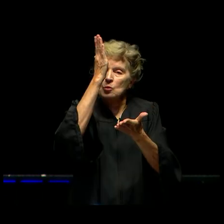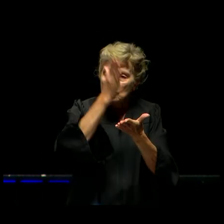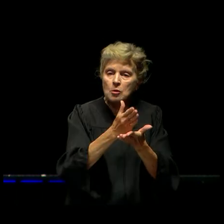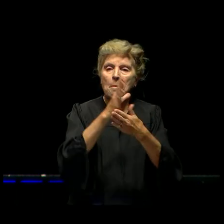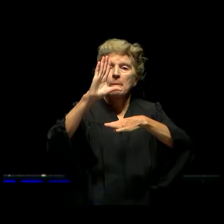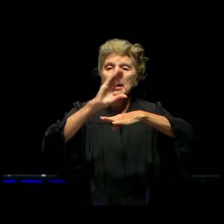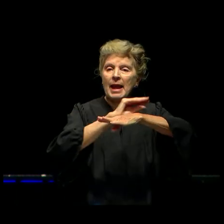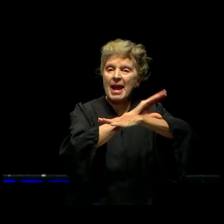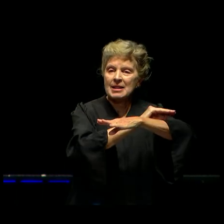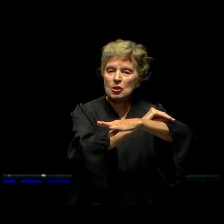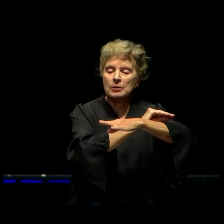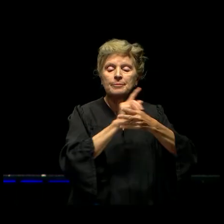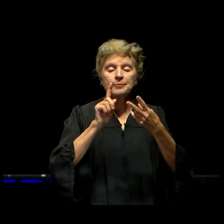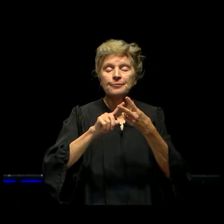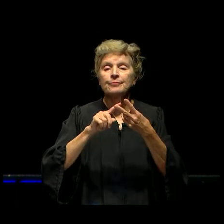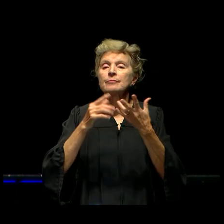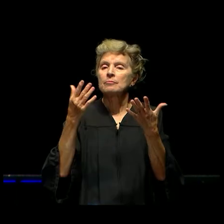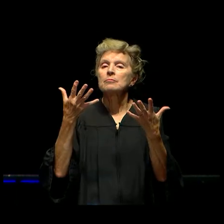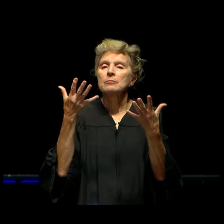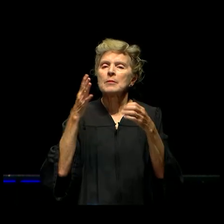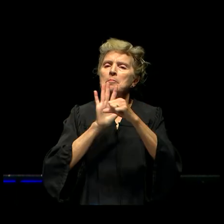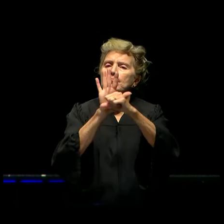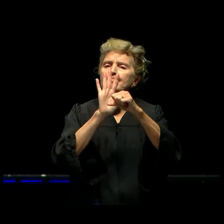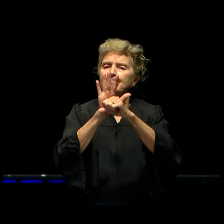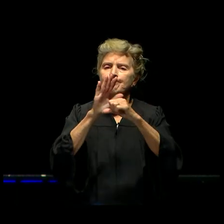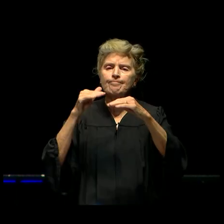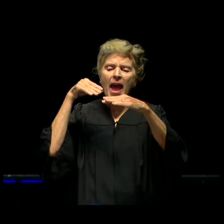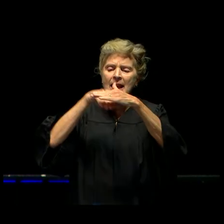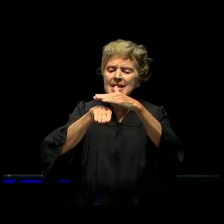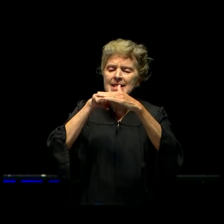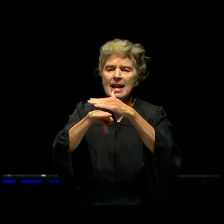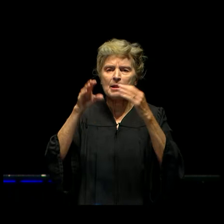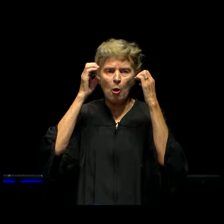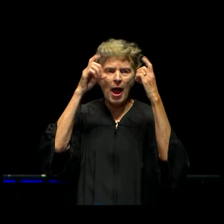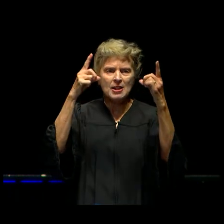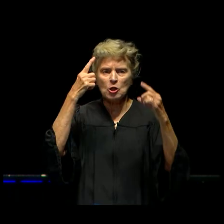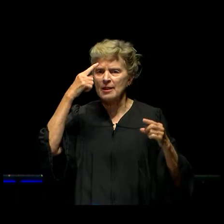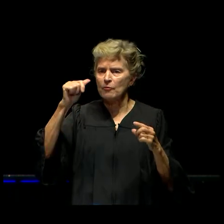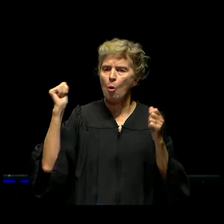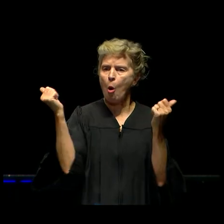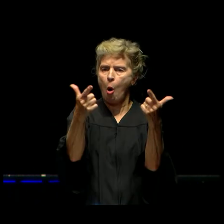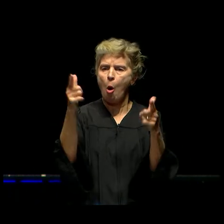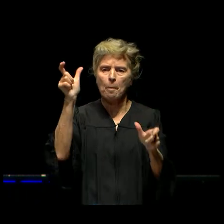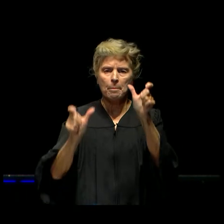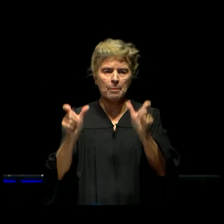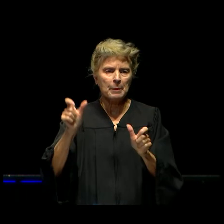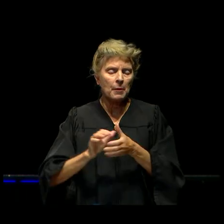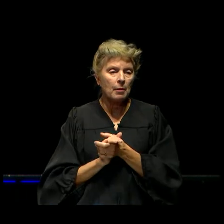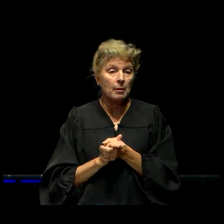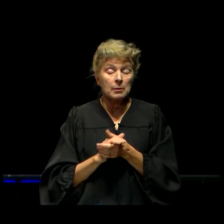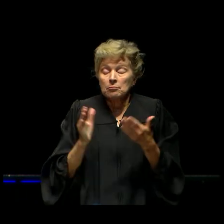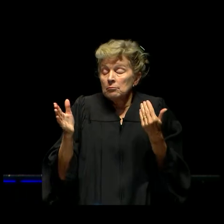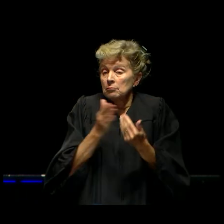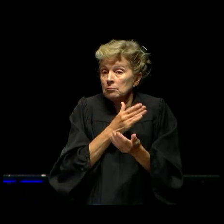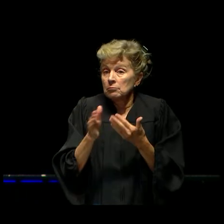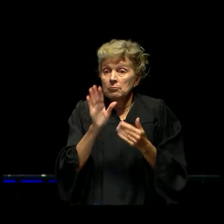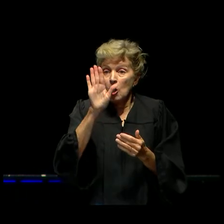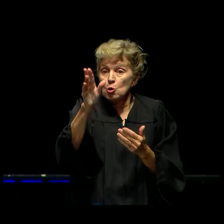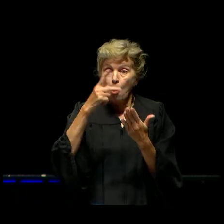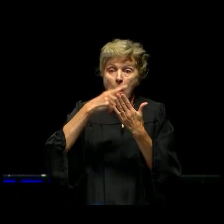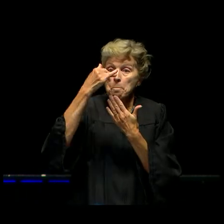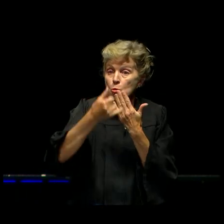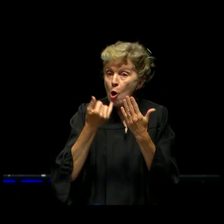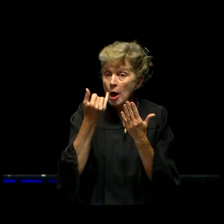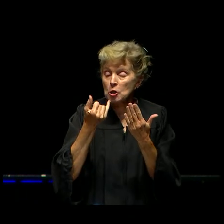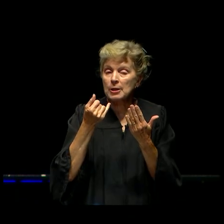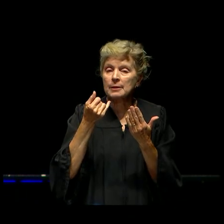and also advocating for accessible education for all. Whatever your cause, weave it into your life as